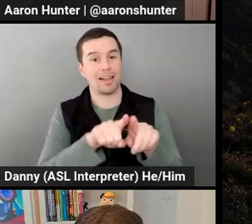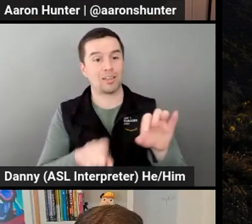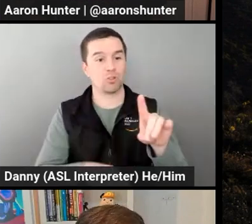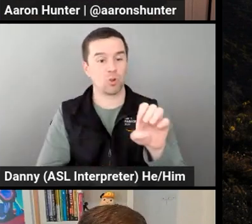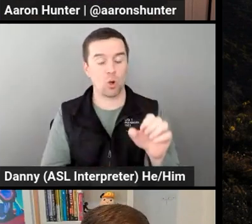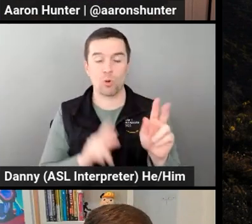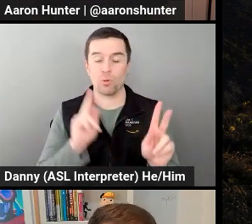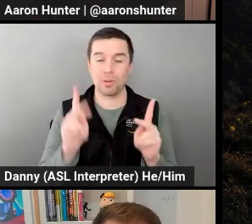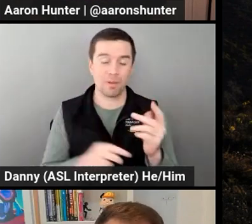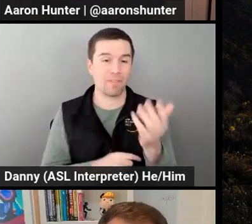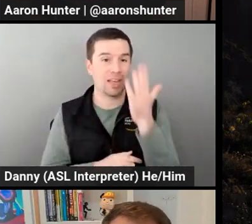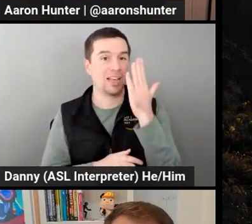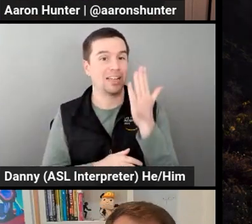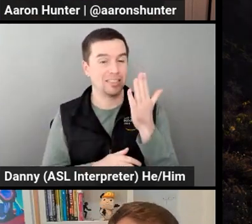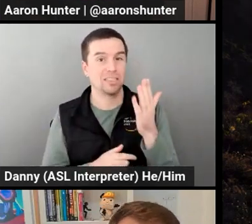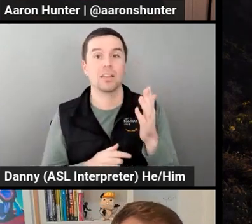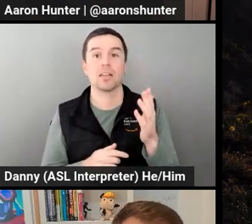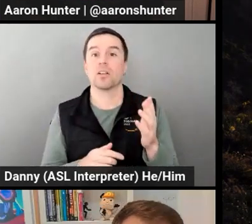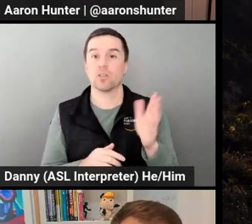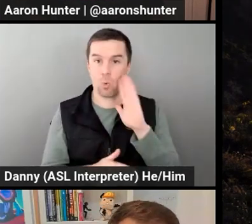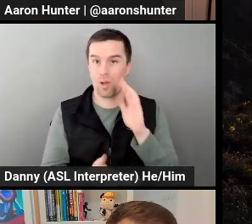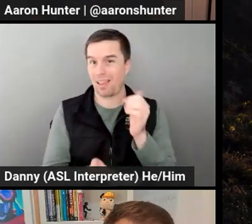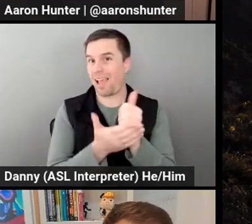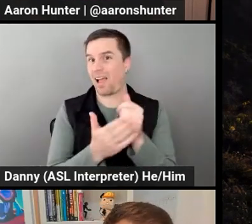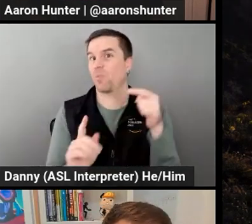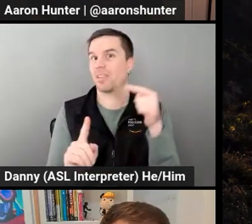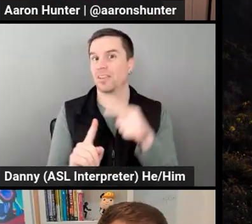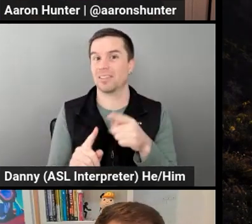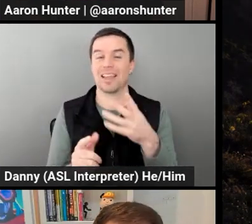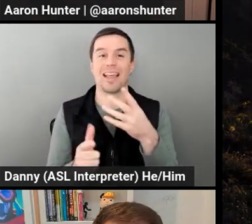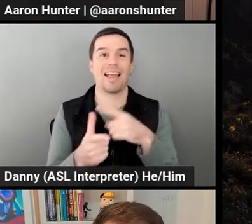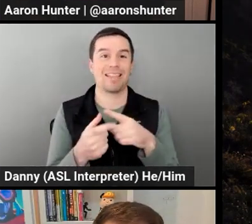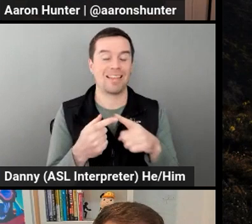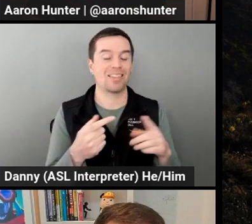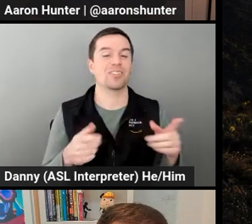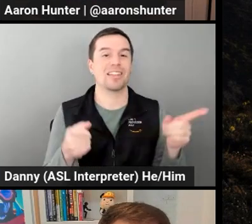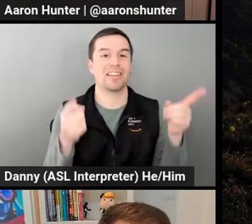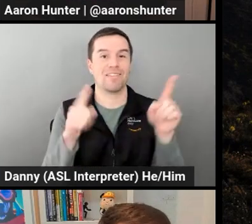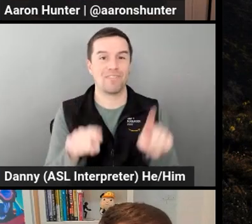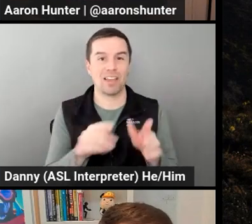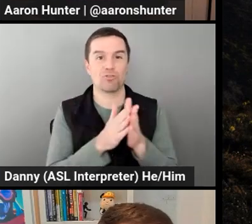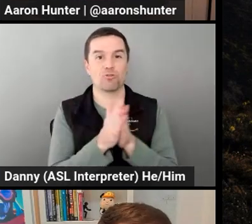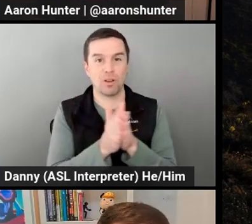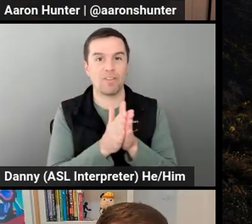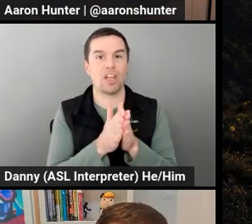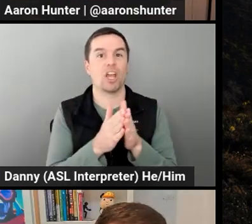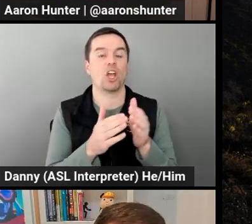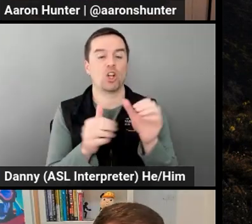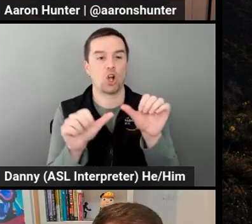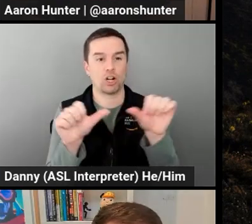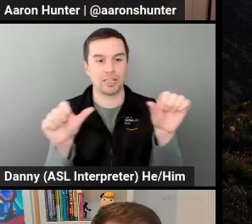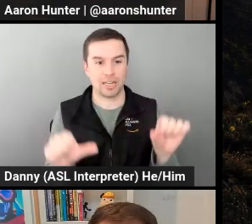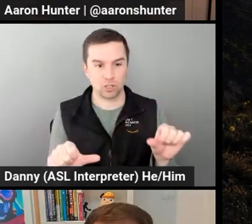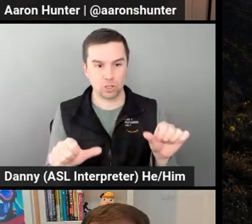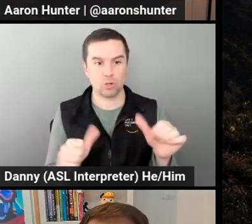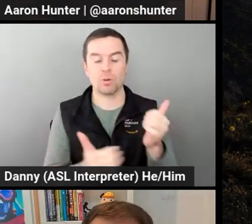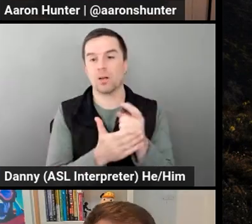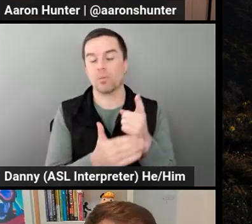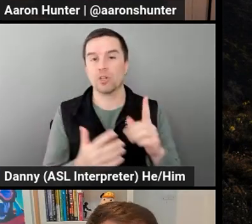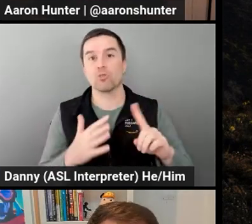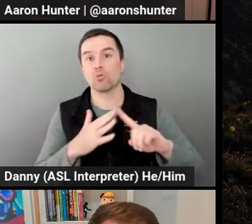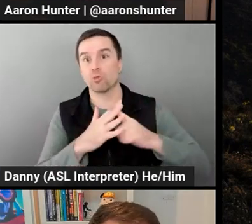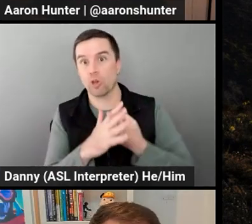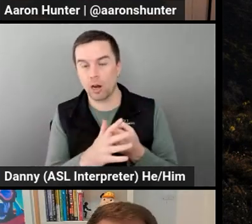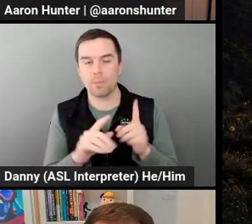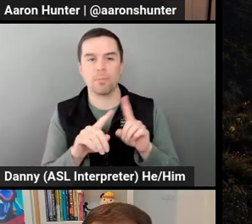going to help you with that. There's also the event-driven architecture piece. Mm-hmm. We're helping you wire up event-driven architectures, but learning those